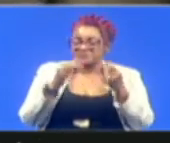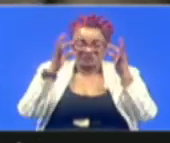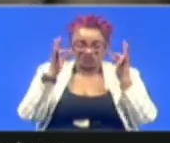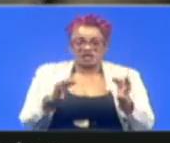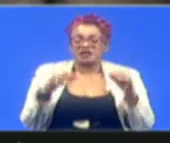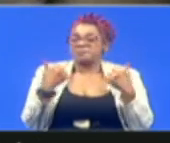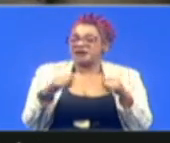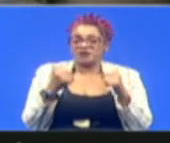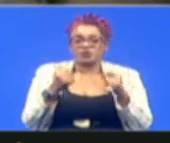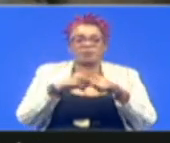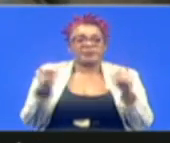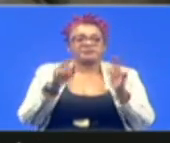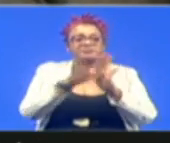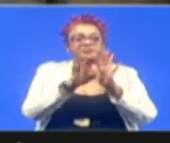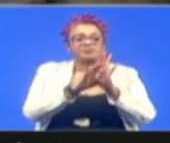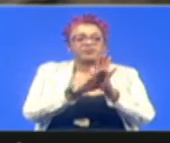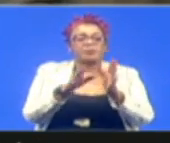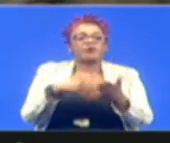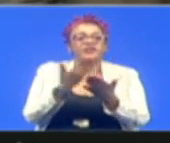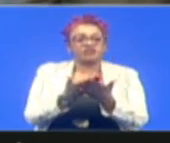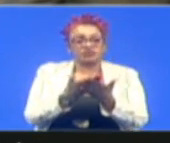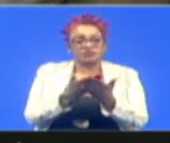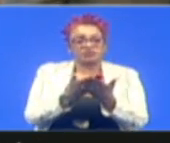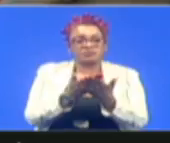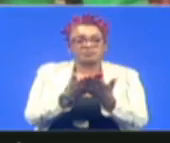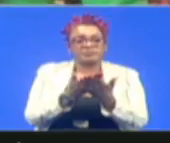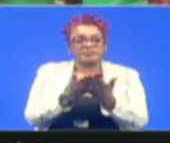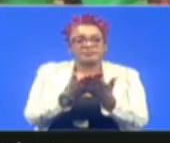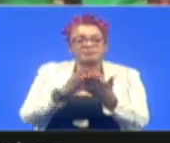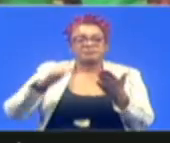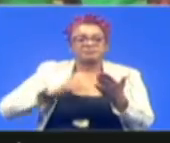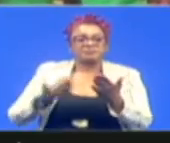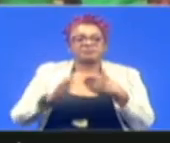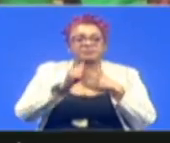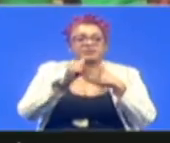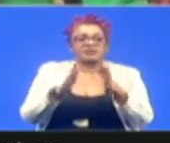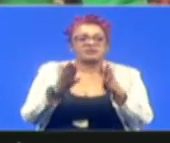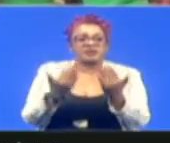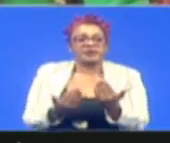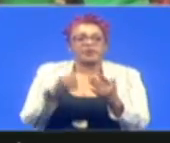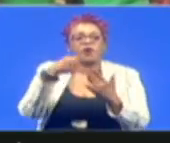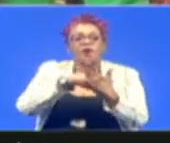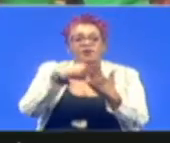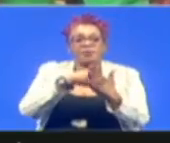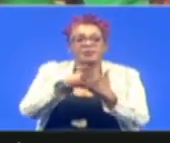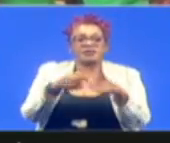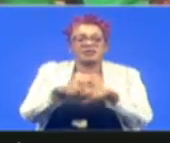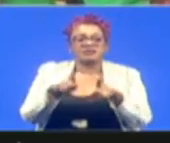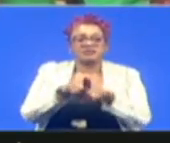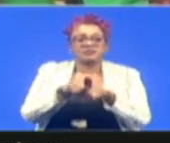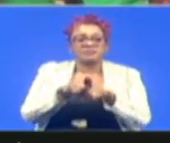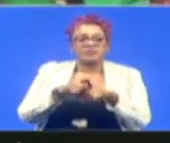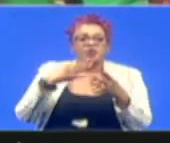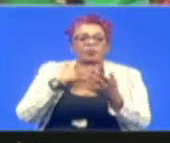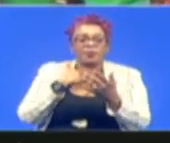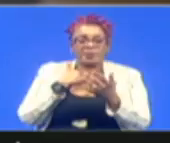In spite of a constitutional provision, women leaders have now resolved to lobbying as they fight for the